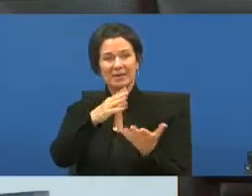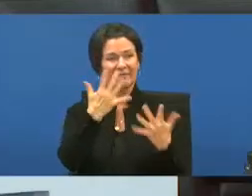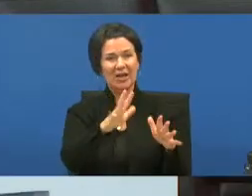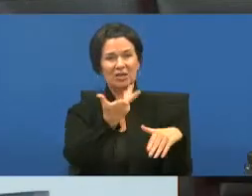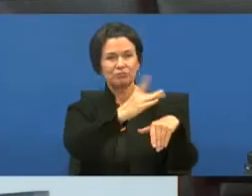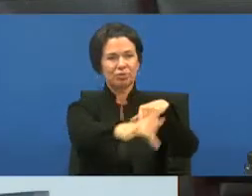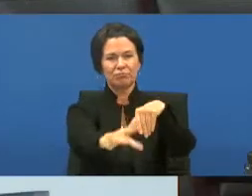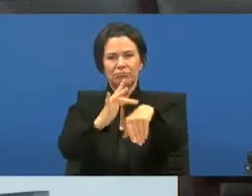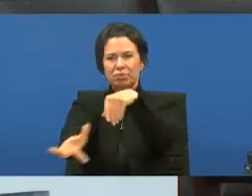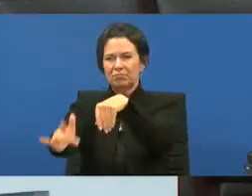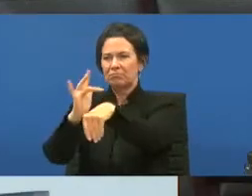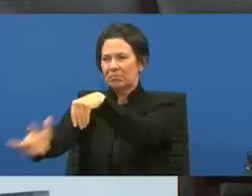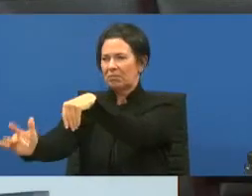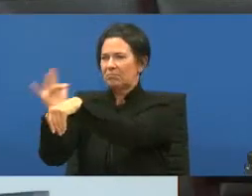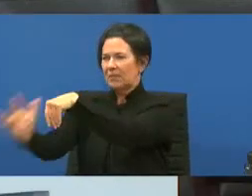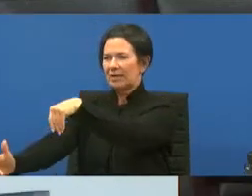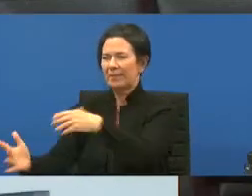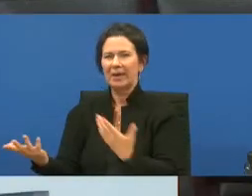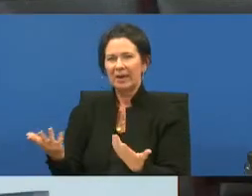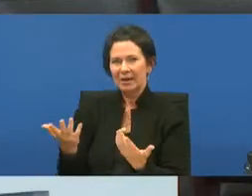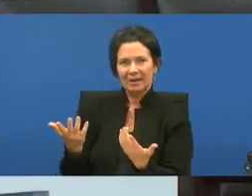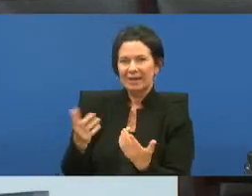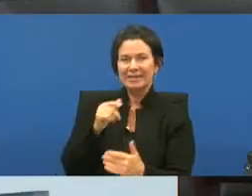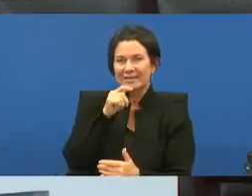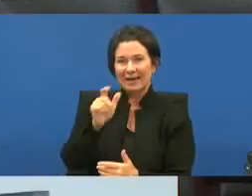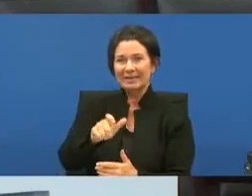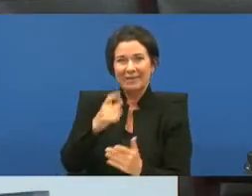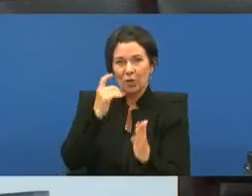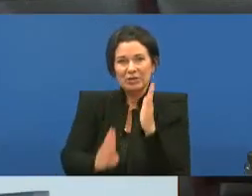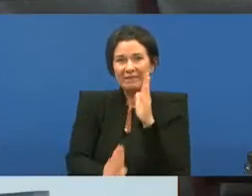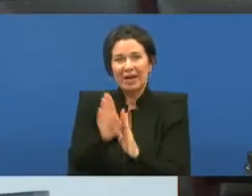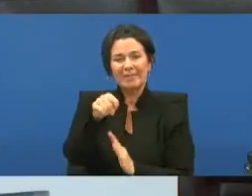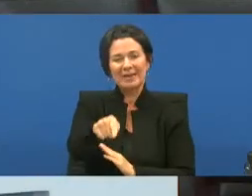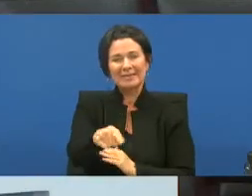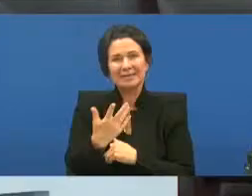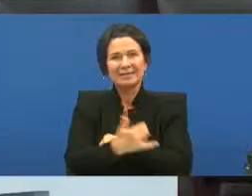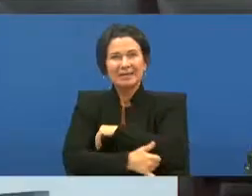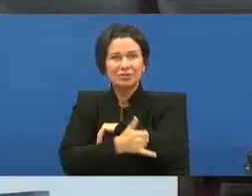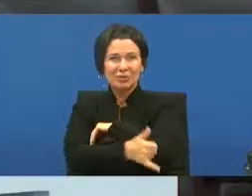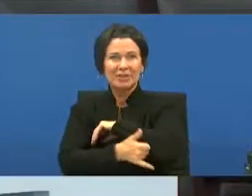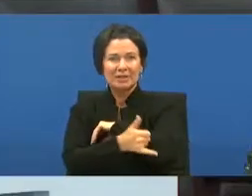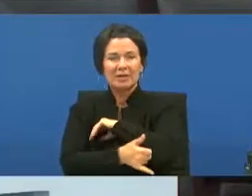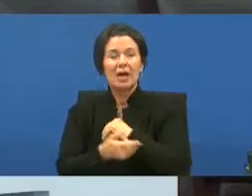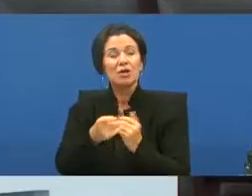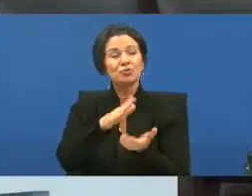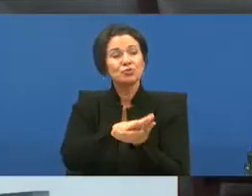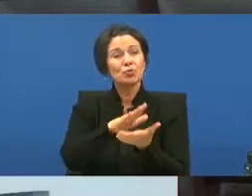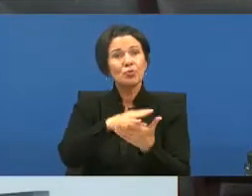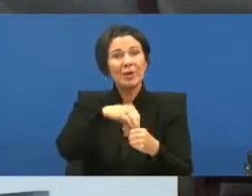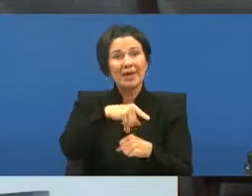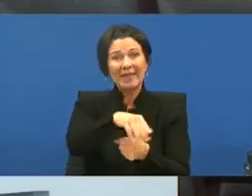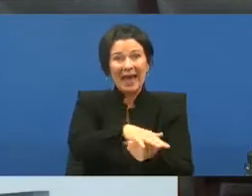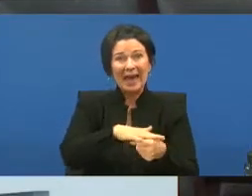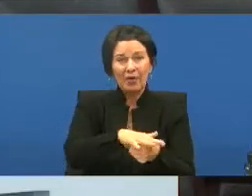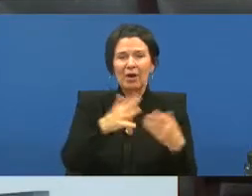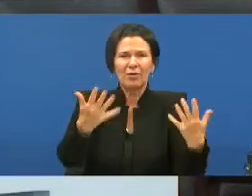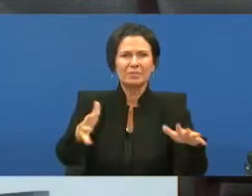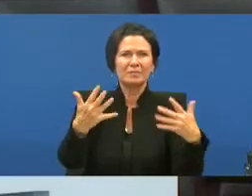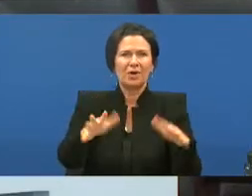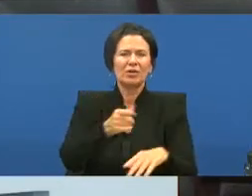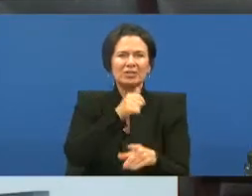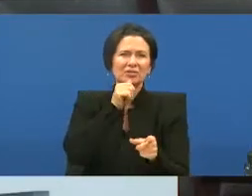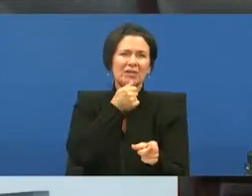high-density development. And schools. Public schools in this area are struggling. Based on the 2023 report